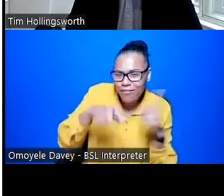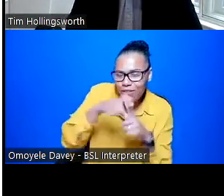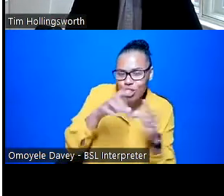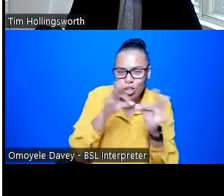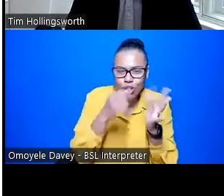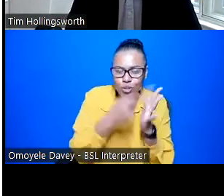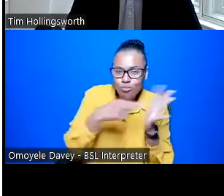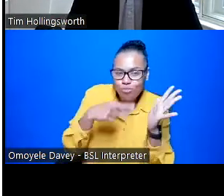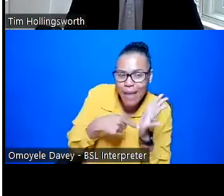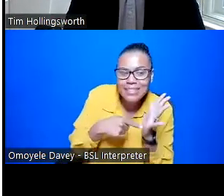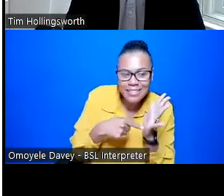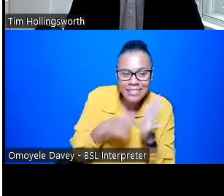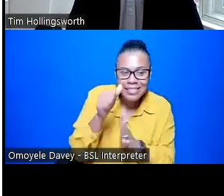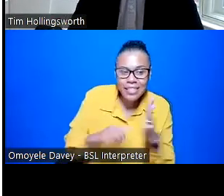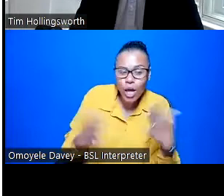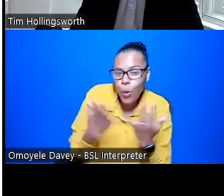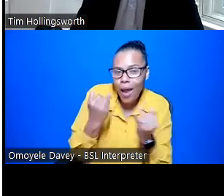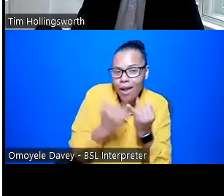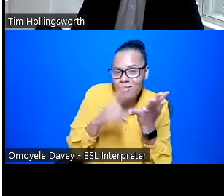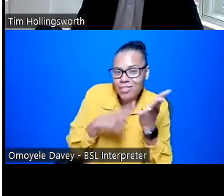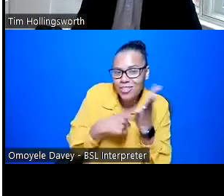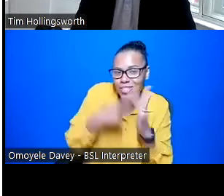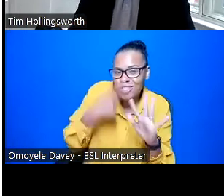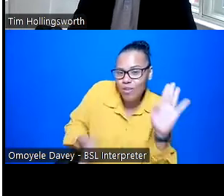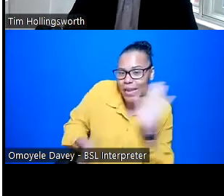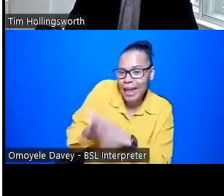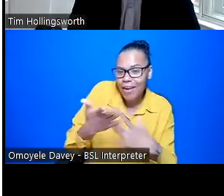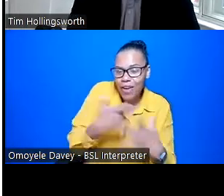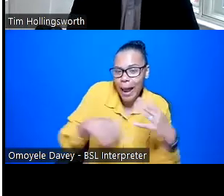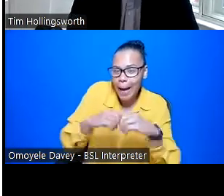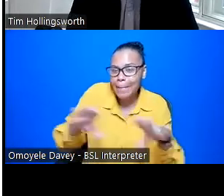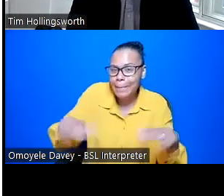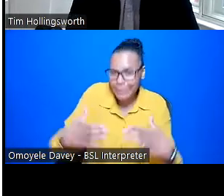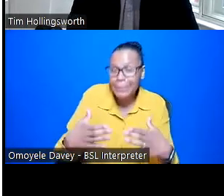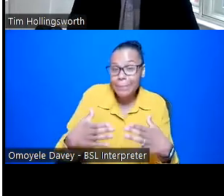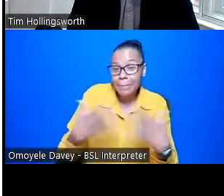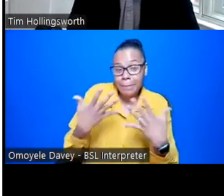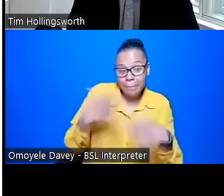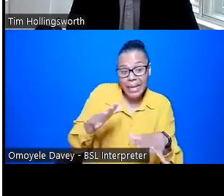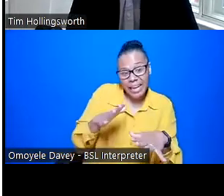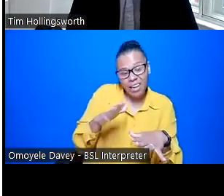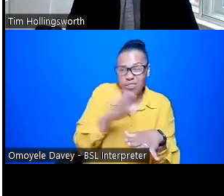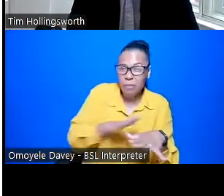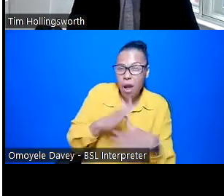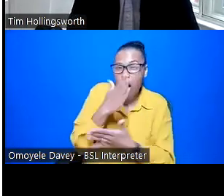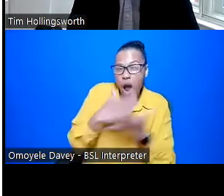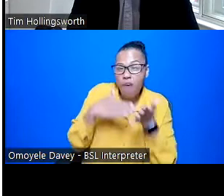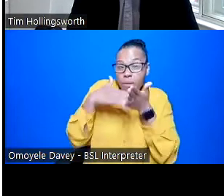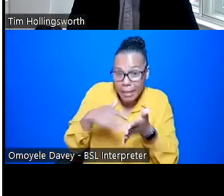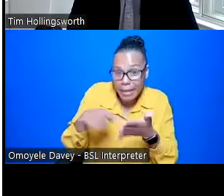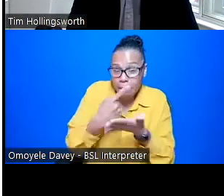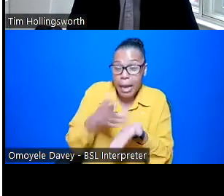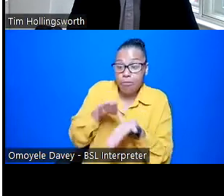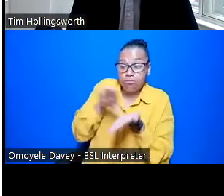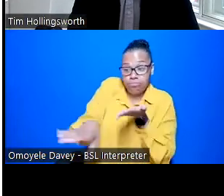is now branching out. We've given funding of just over £500,000 to the ACE programme for the next 3 years for them to work